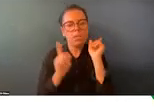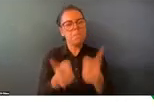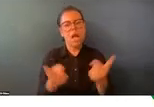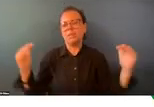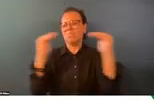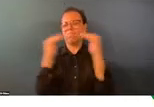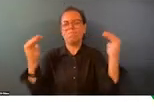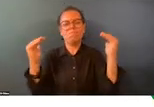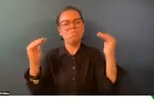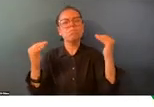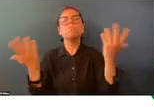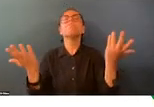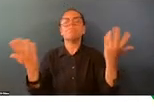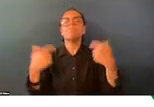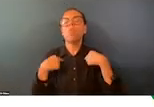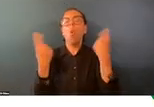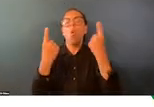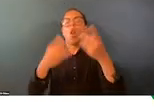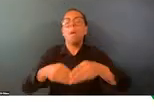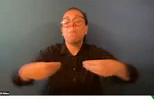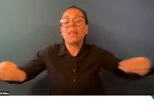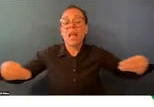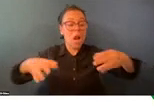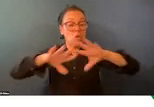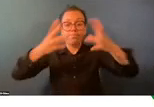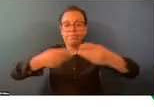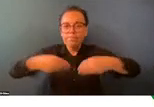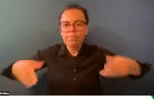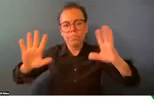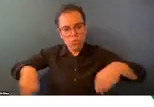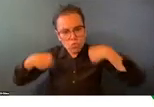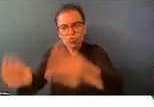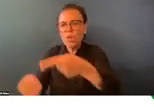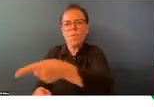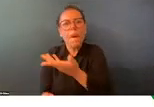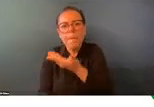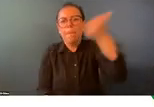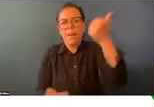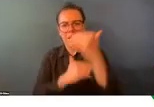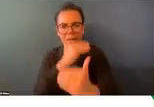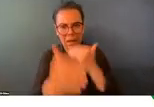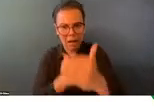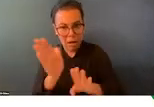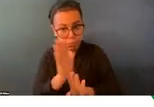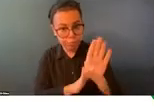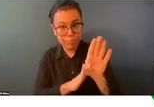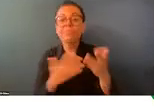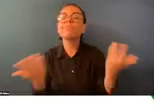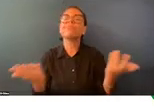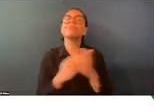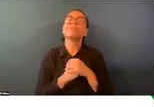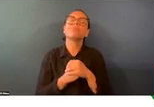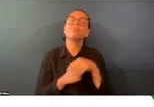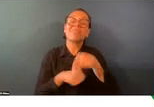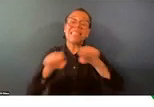on agro and irrigation techniques, and will help them to implement drip irrigation systems. This will help to